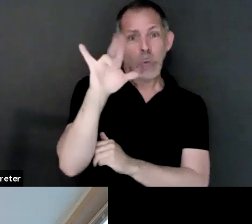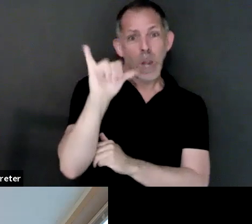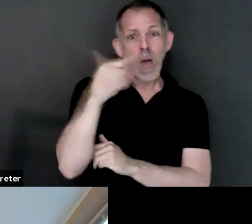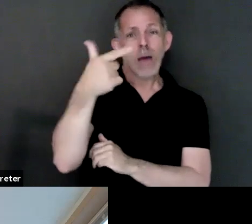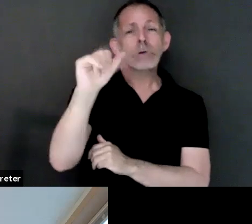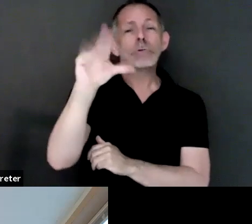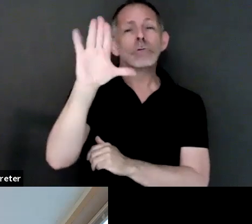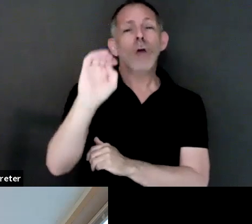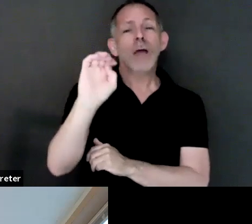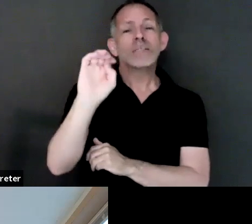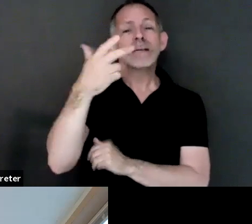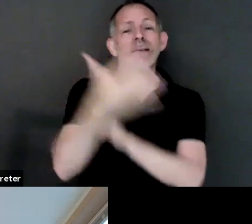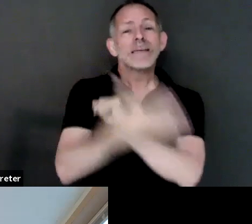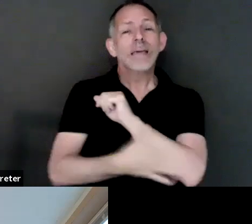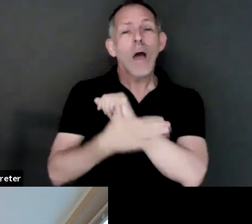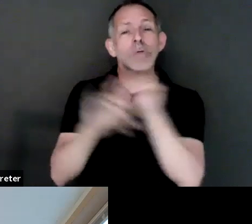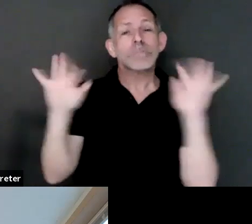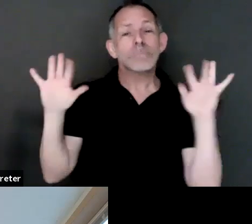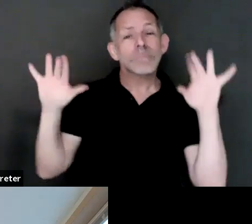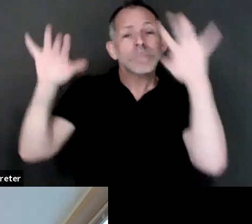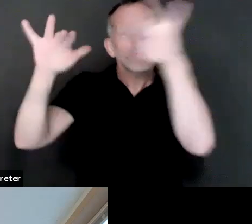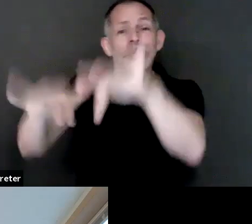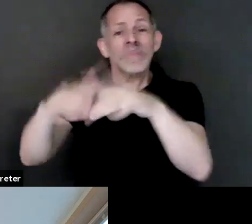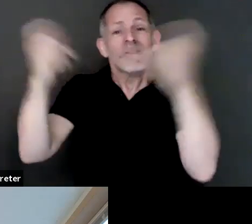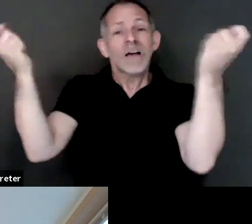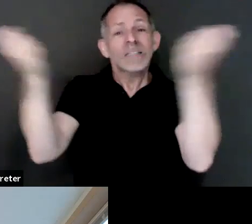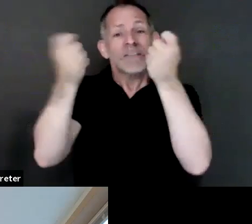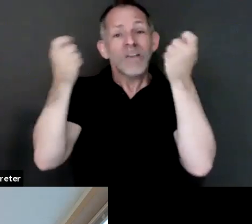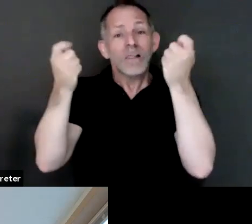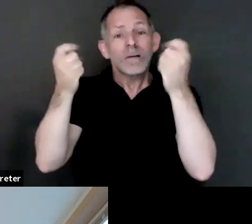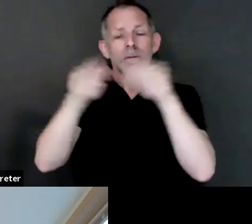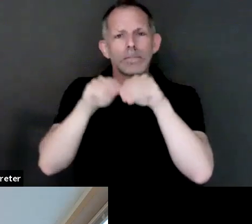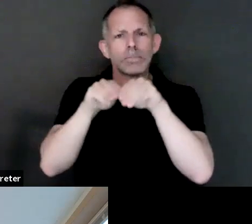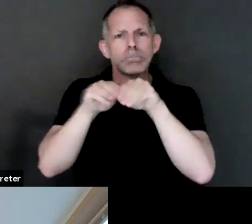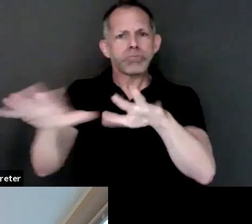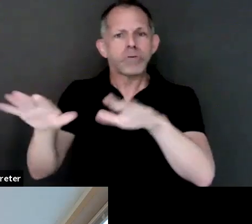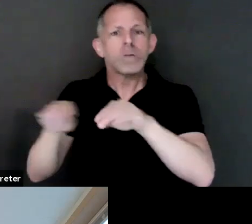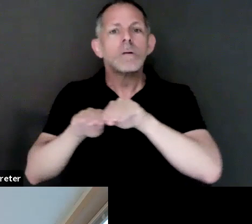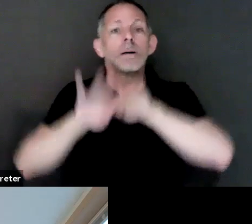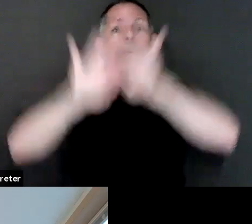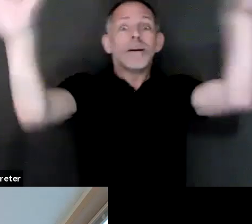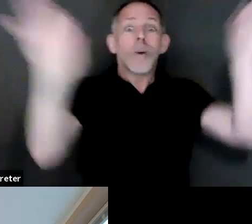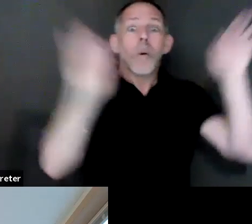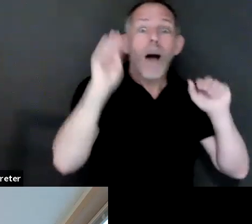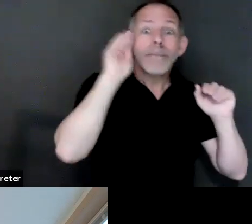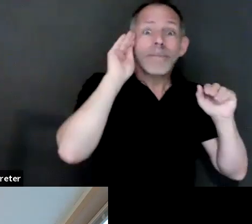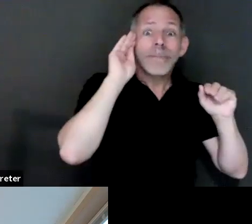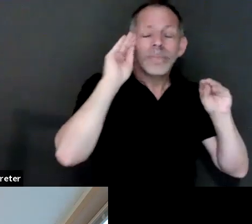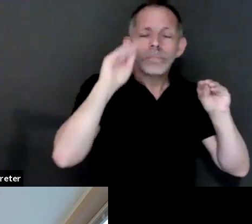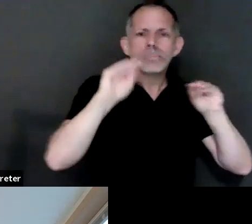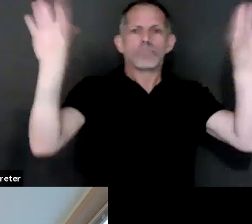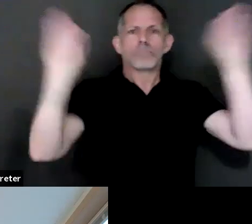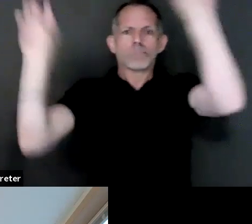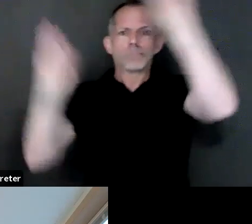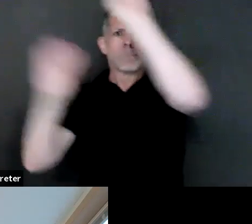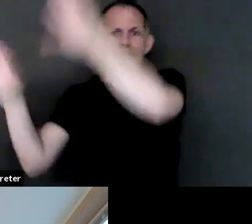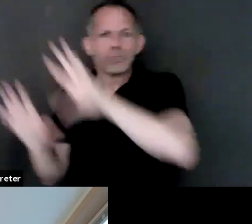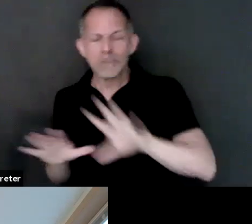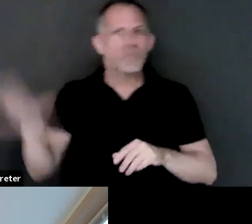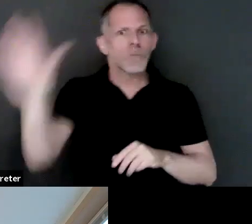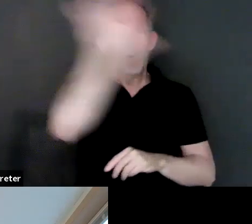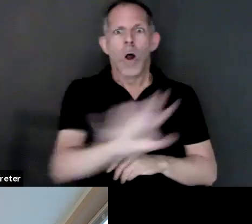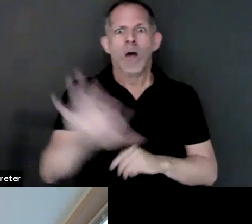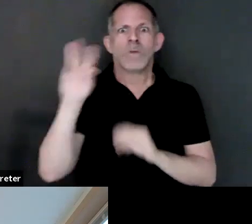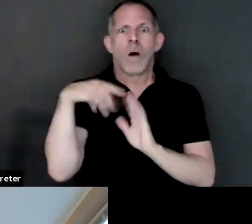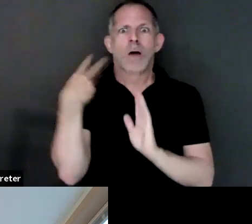gives you an idea of the speed with which that virus can spread, even in crowded outdoor settings like a